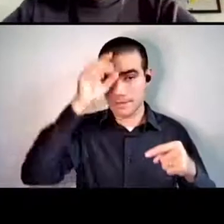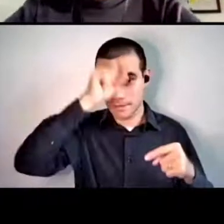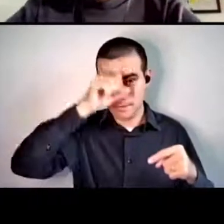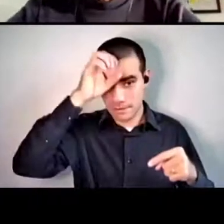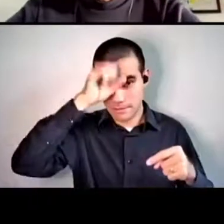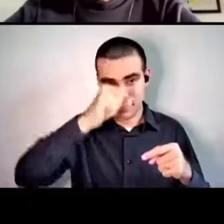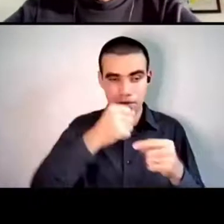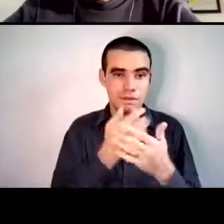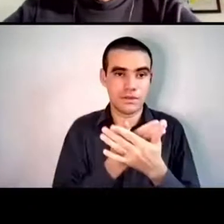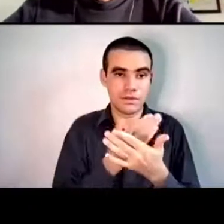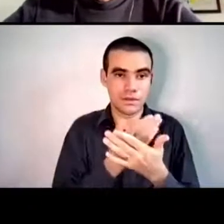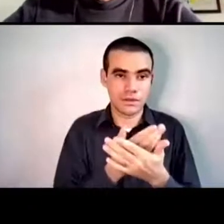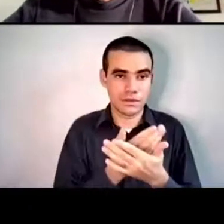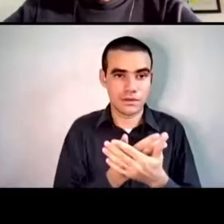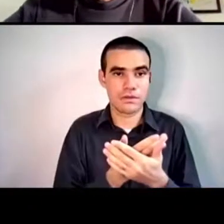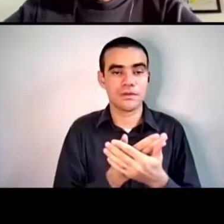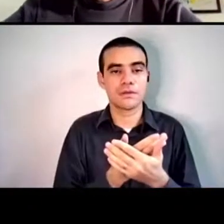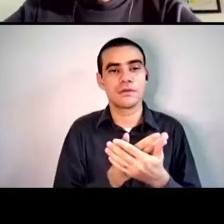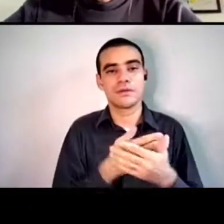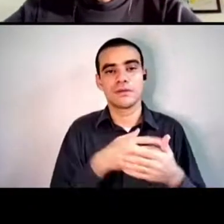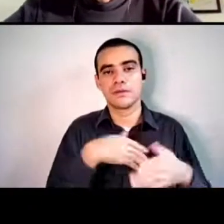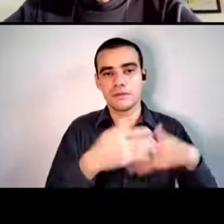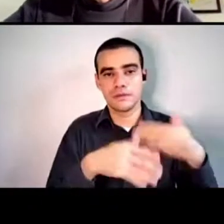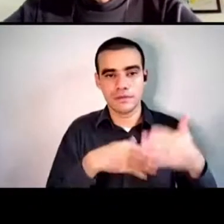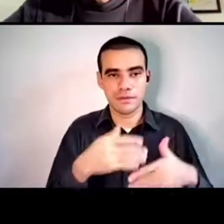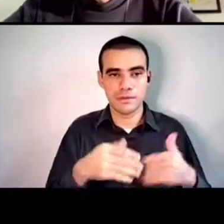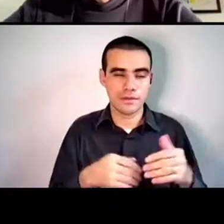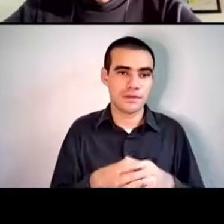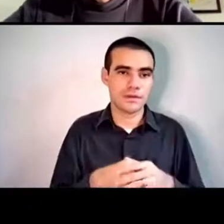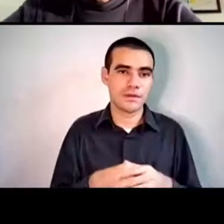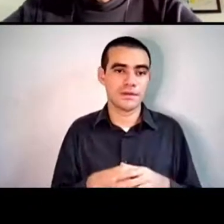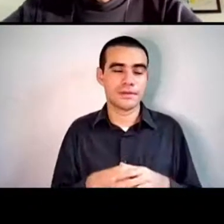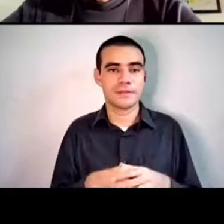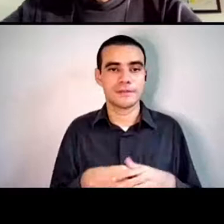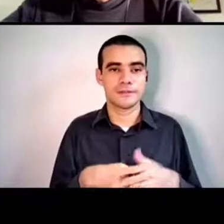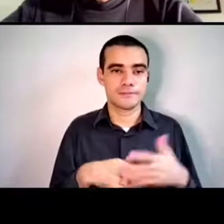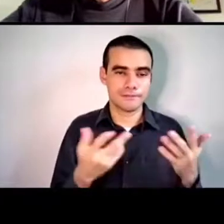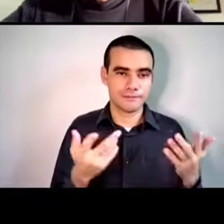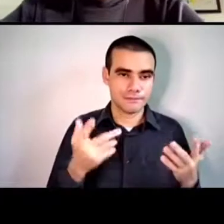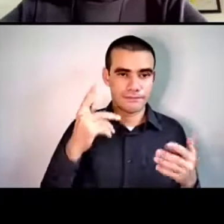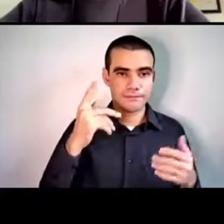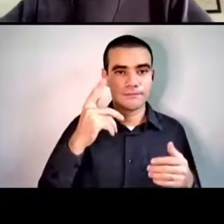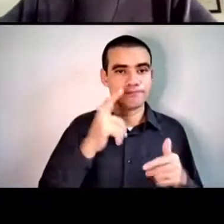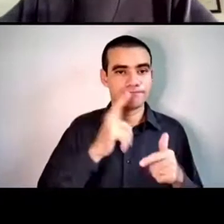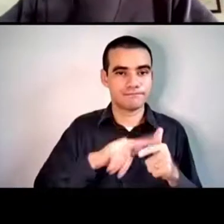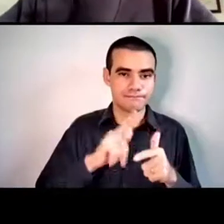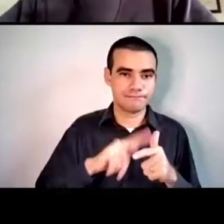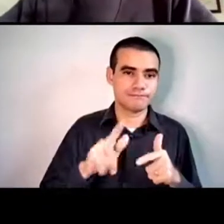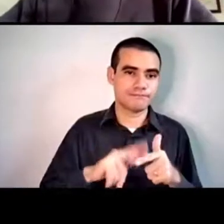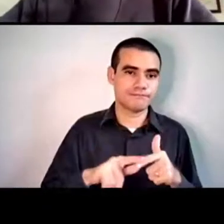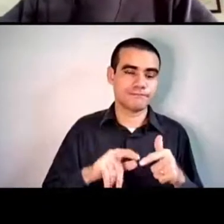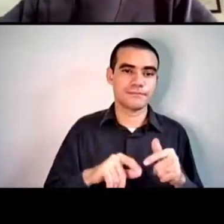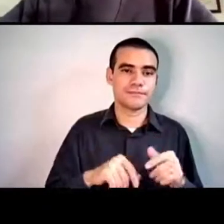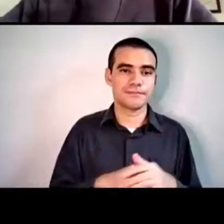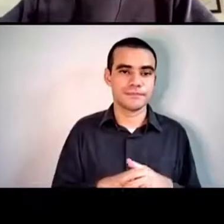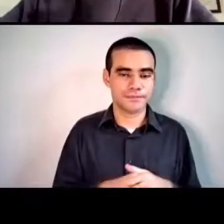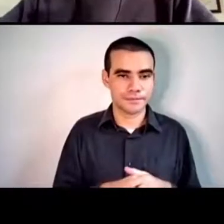going to the school. And in other schools, you can see that, but that's nothing to do with what we learn